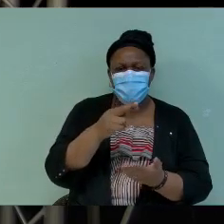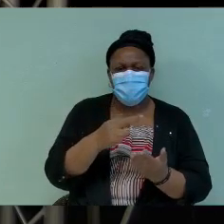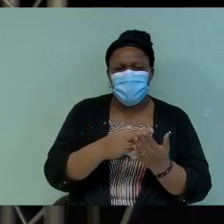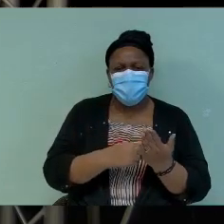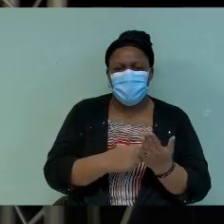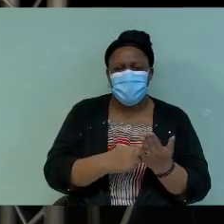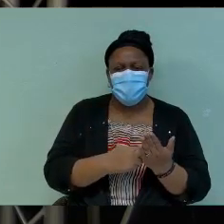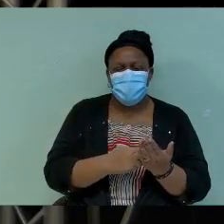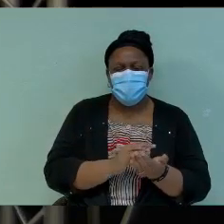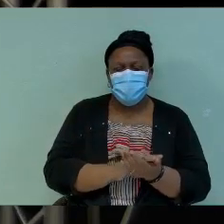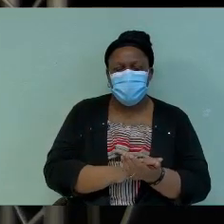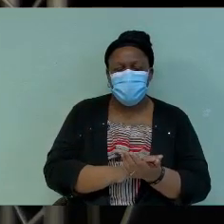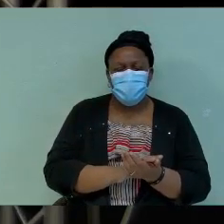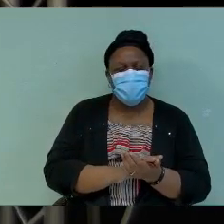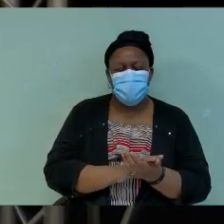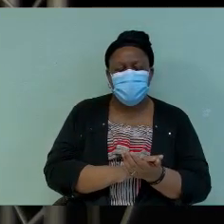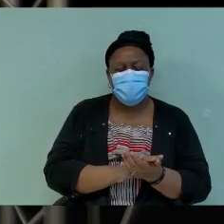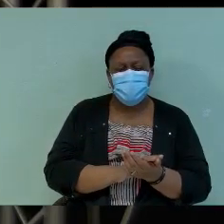if tenants